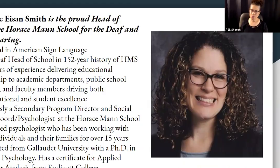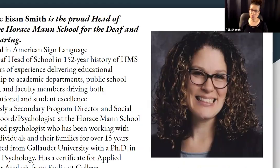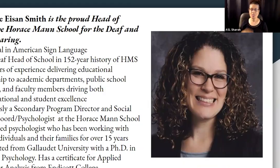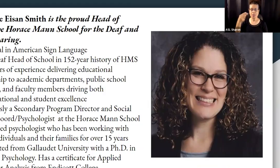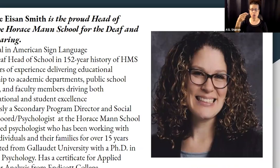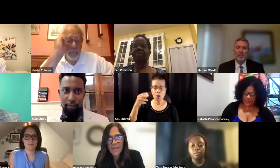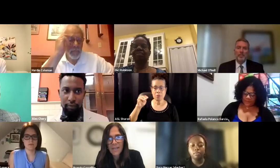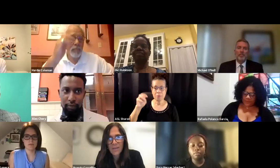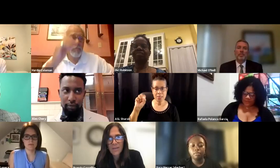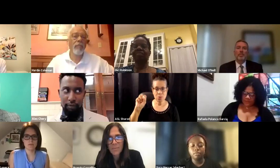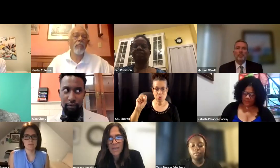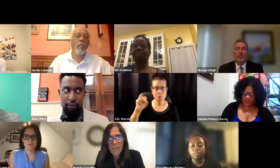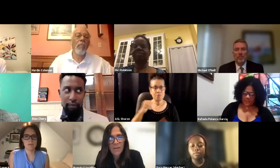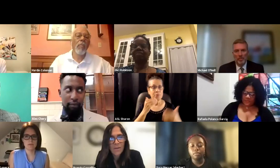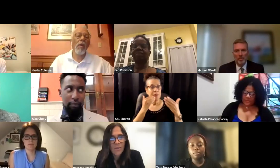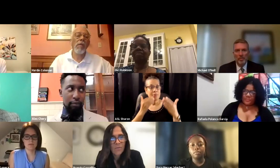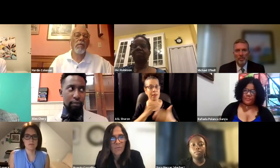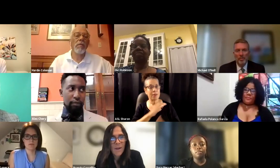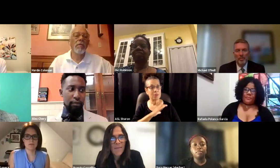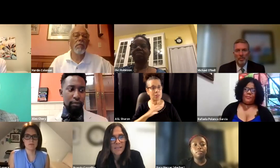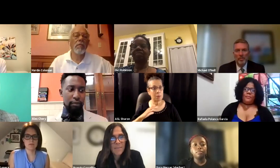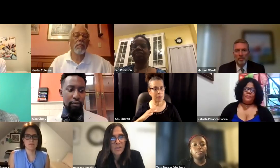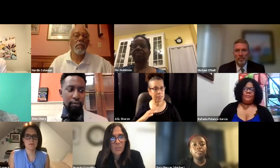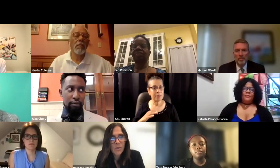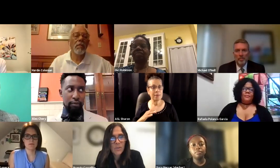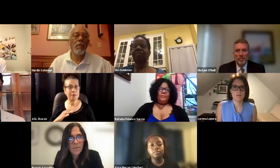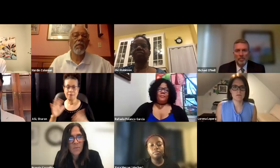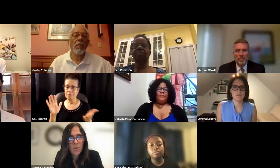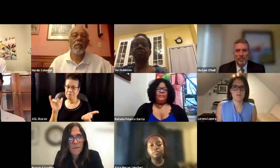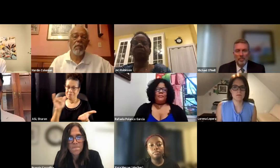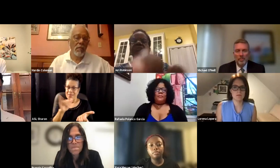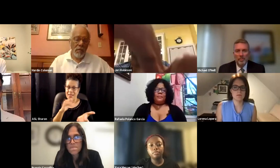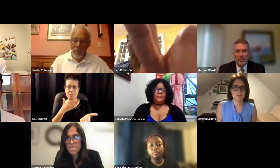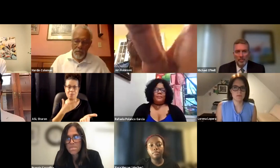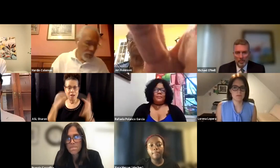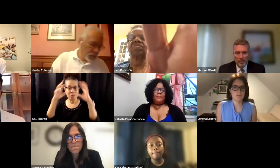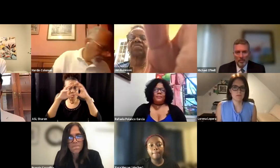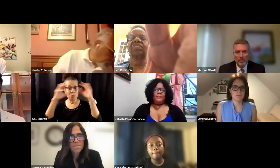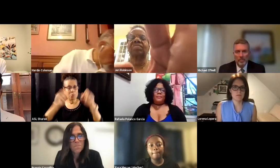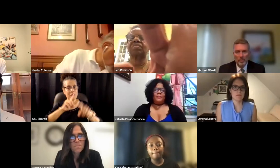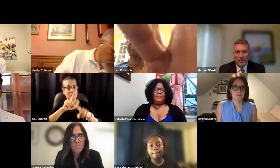harris and thank the committee that's my superintendent report